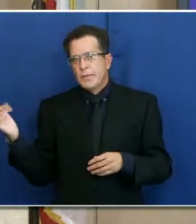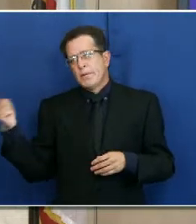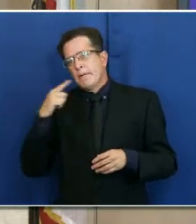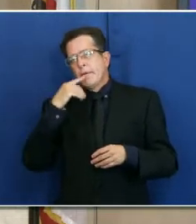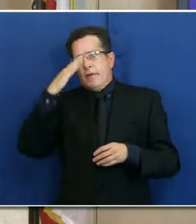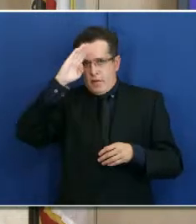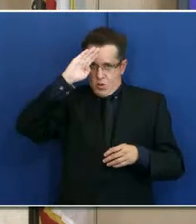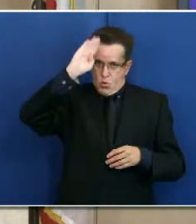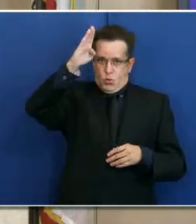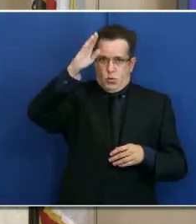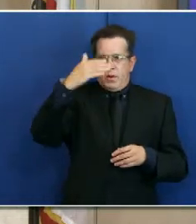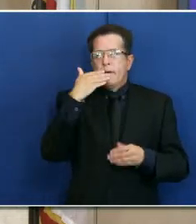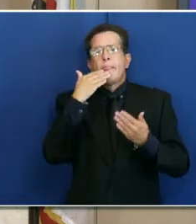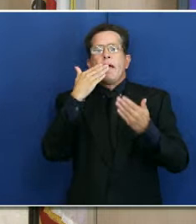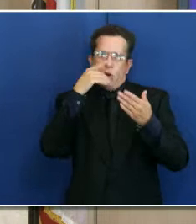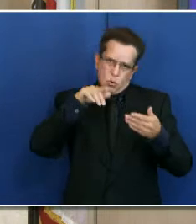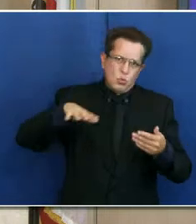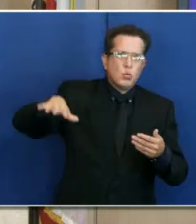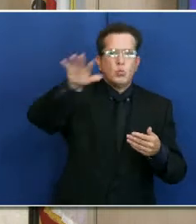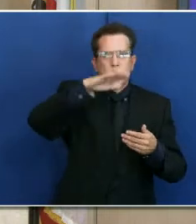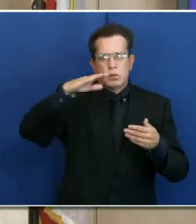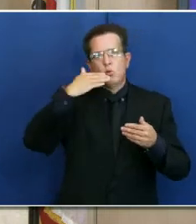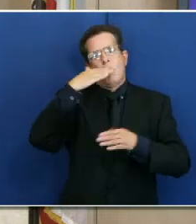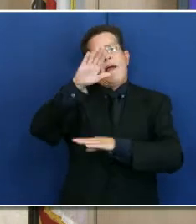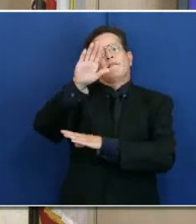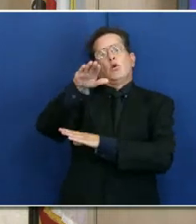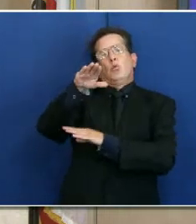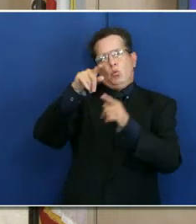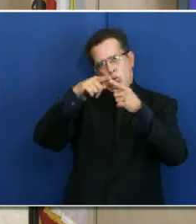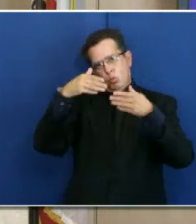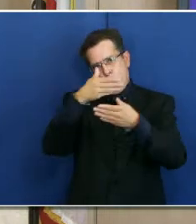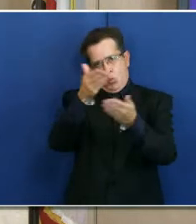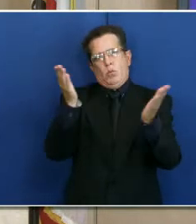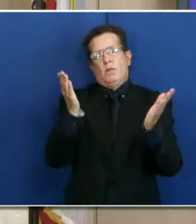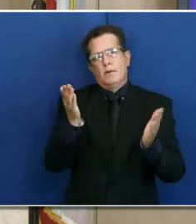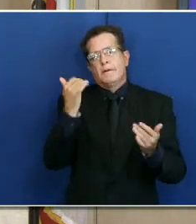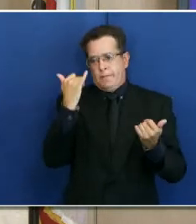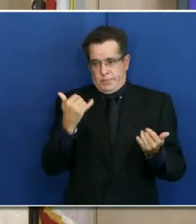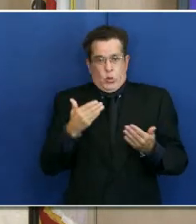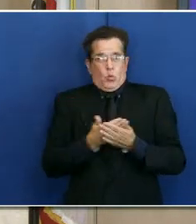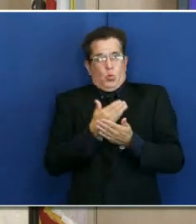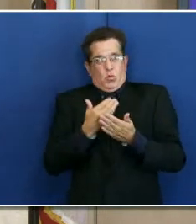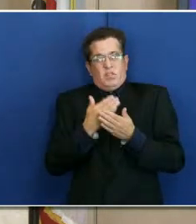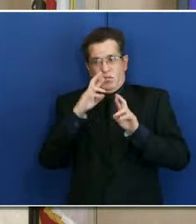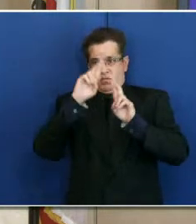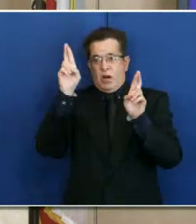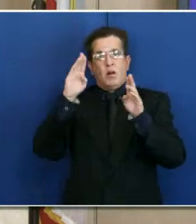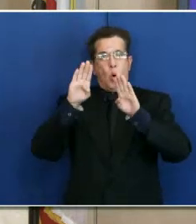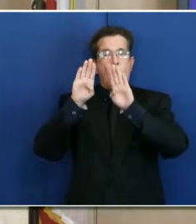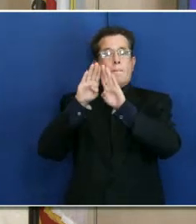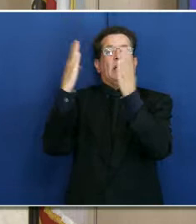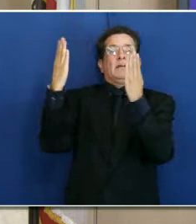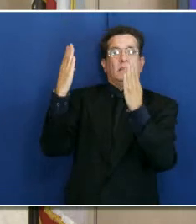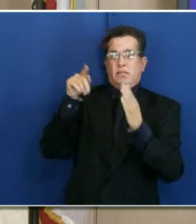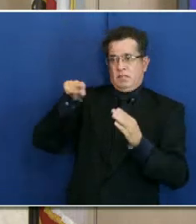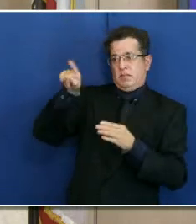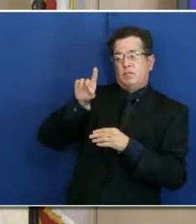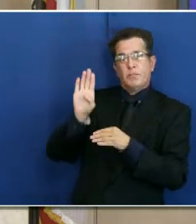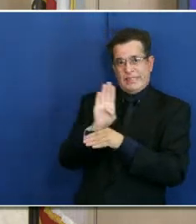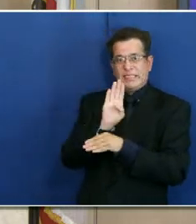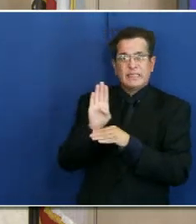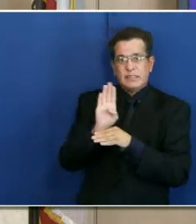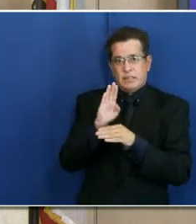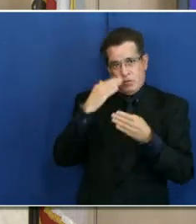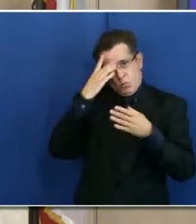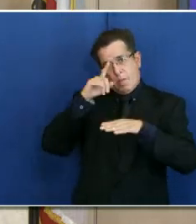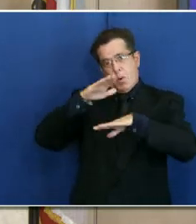Thank you, and good afternoon. As we move into this new phase with additional reopenings, I think it is important that we do remind ourselves that